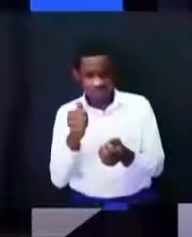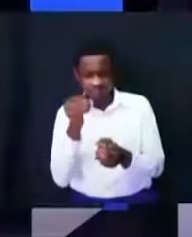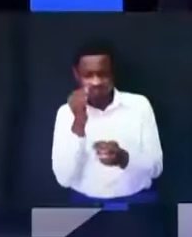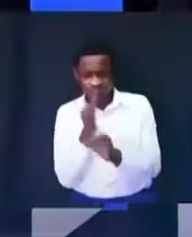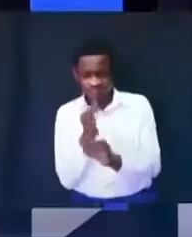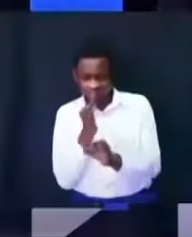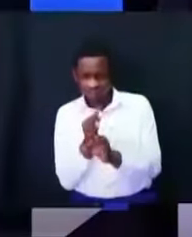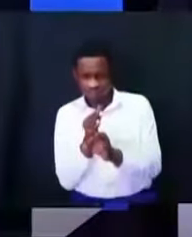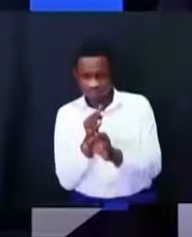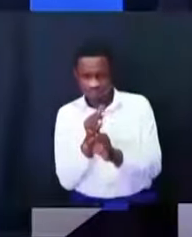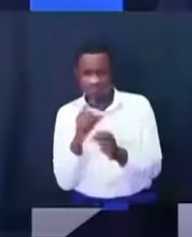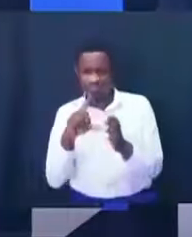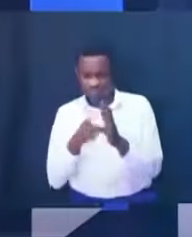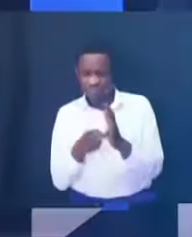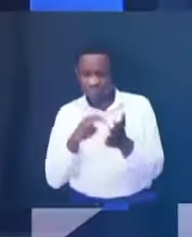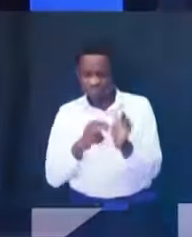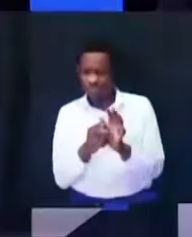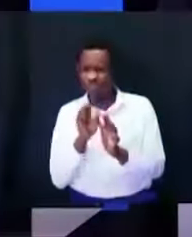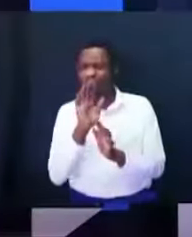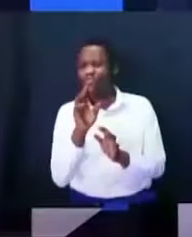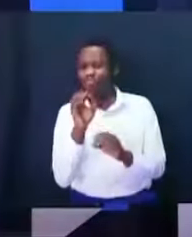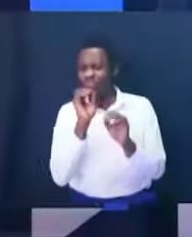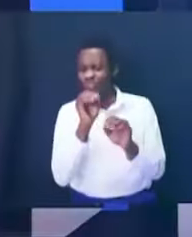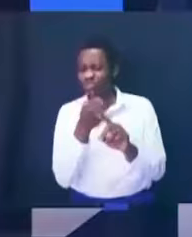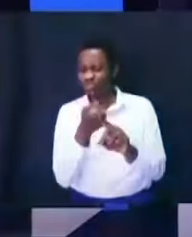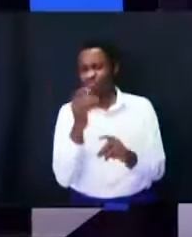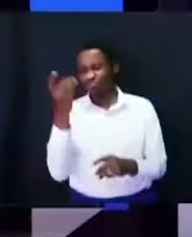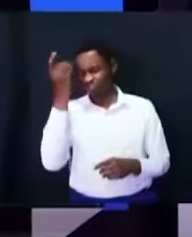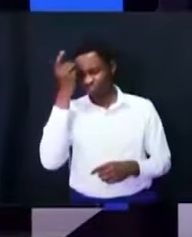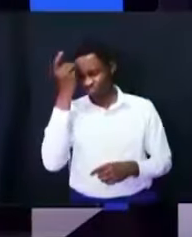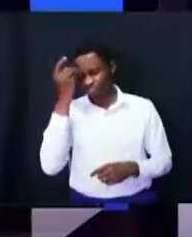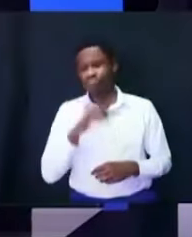some then the source of their teaching is from the